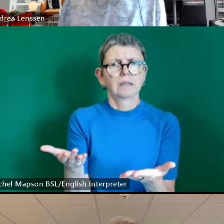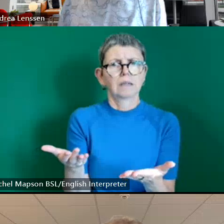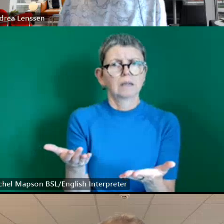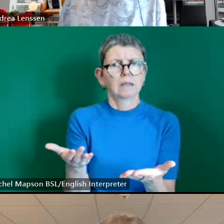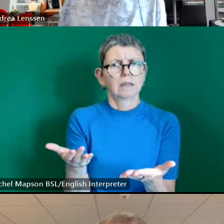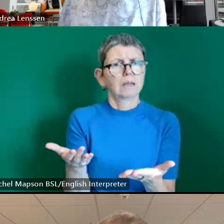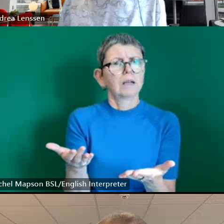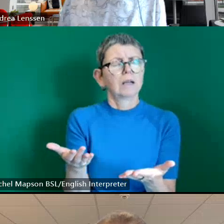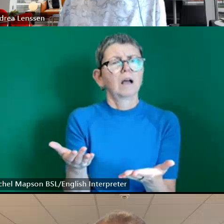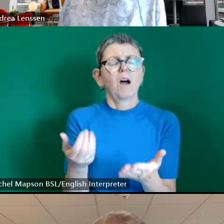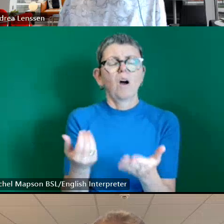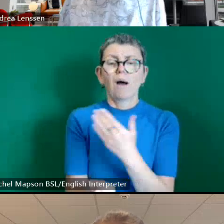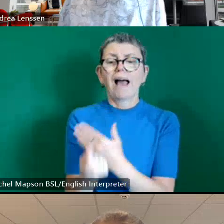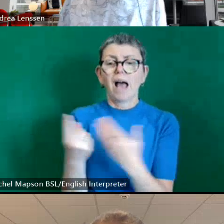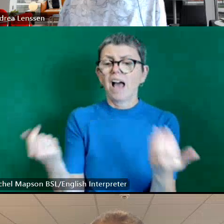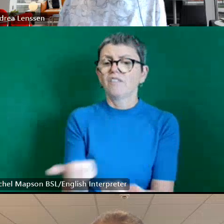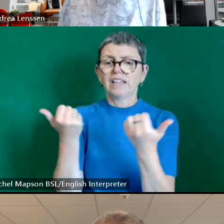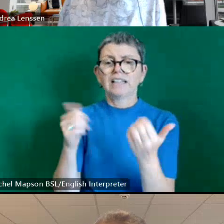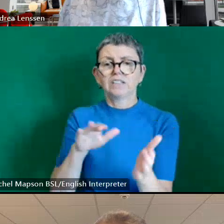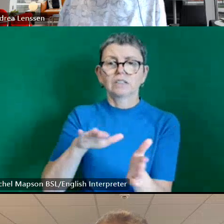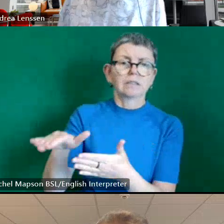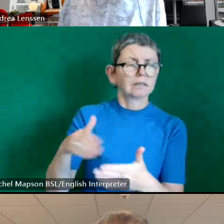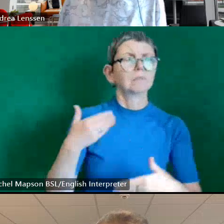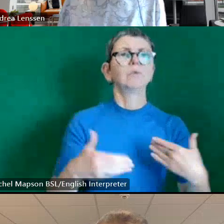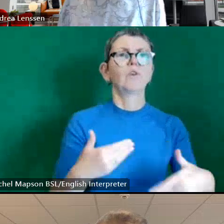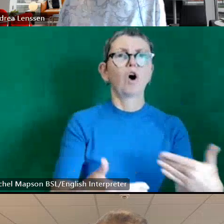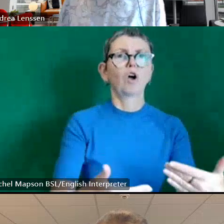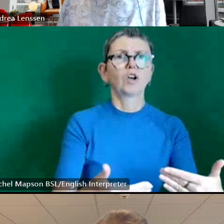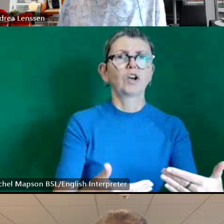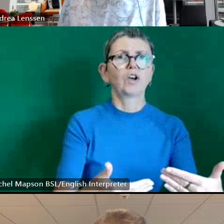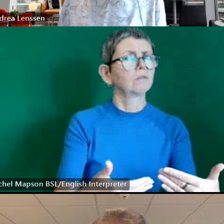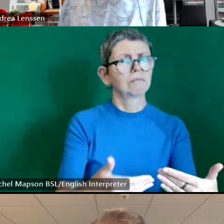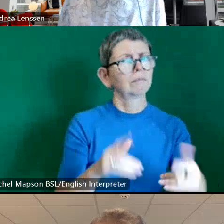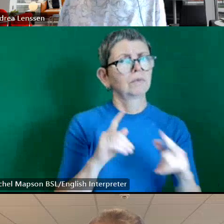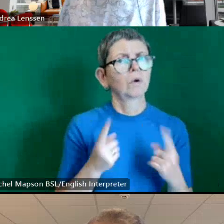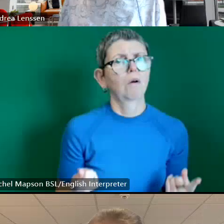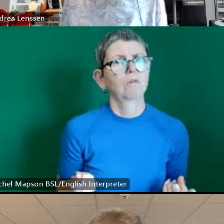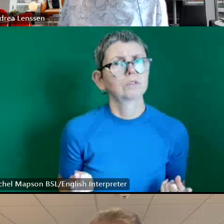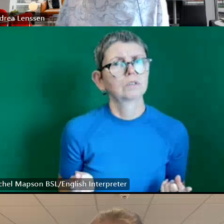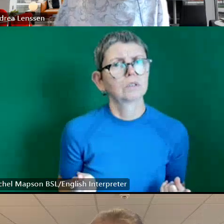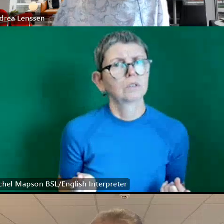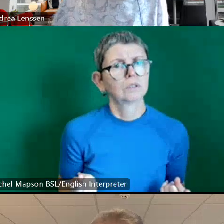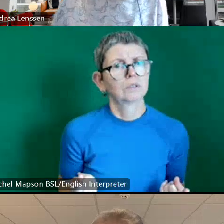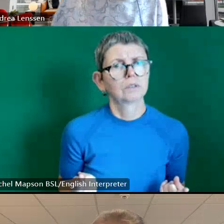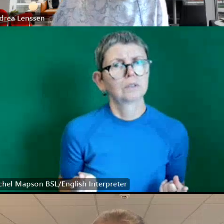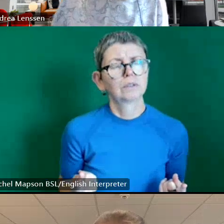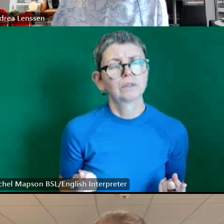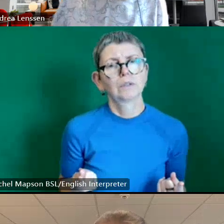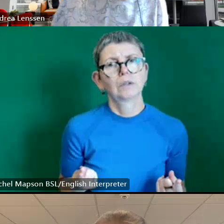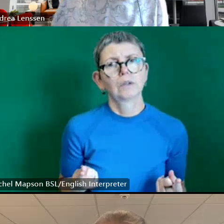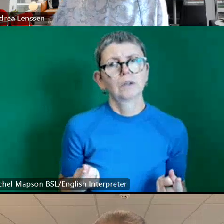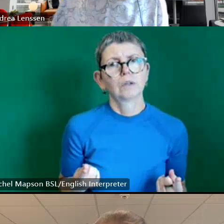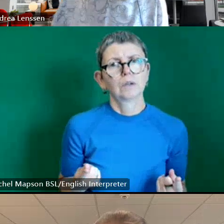move on from, but everyone can't just move on from it. What happens, when this happens over and over again?